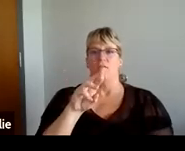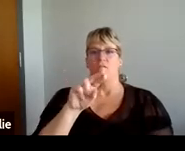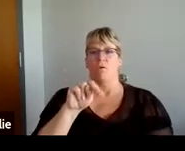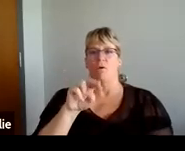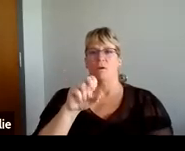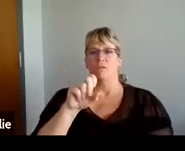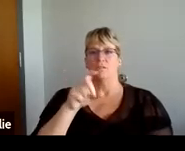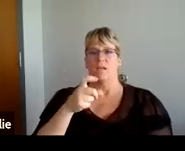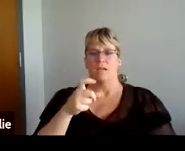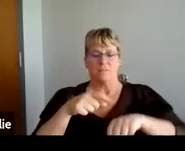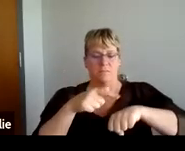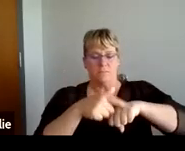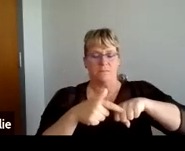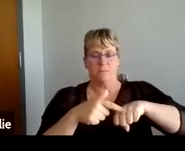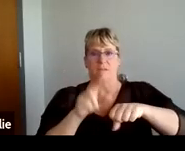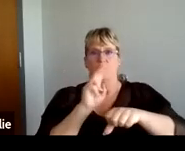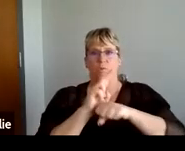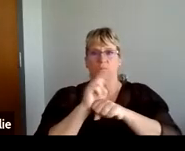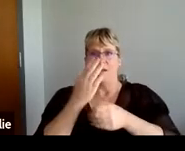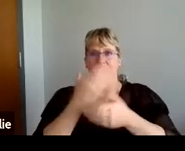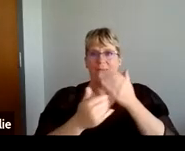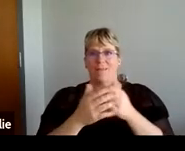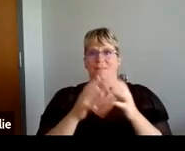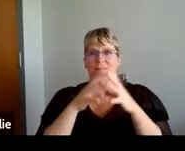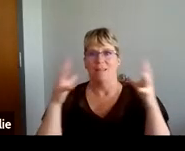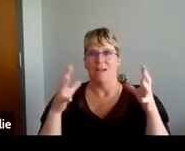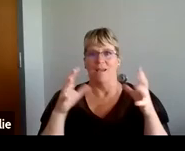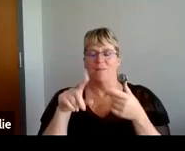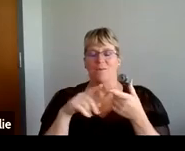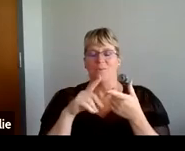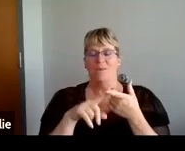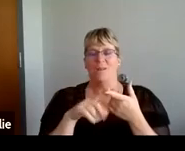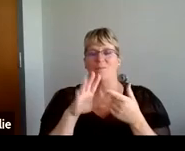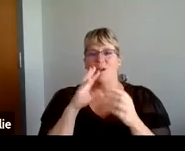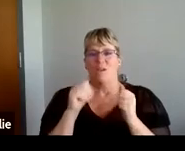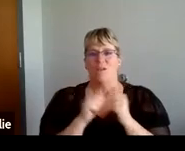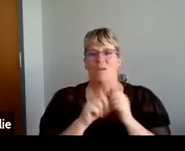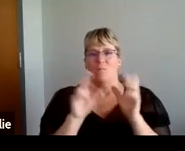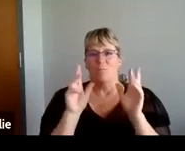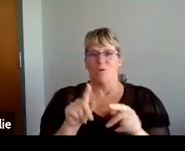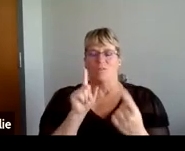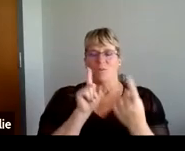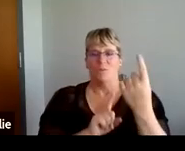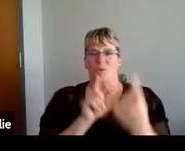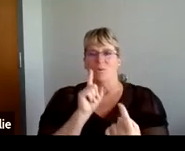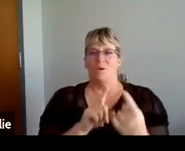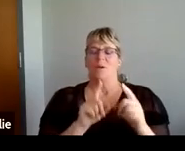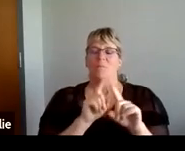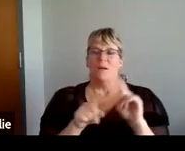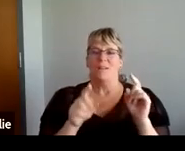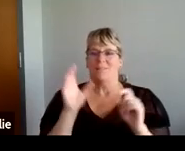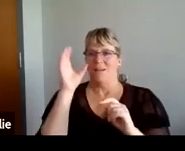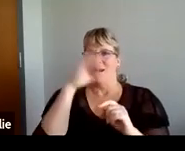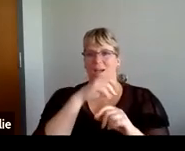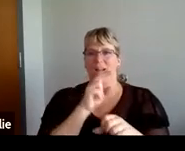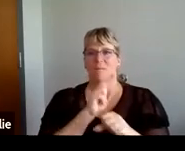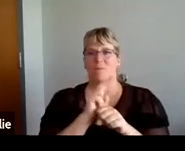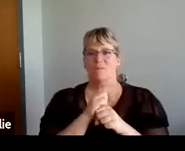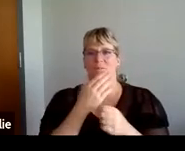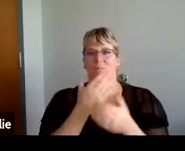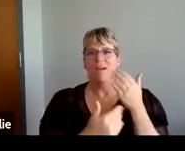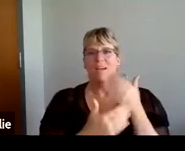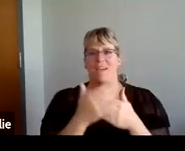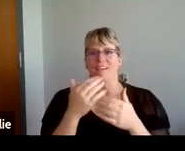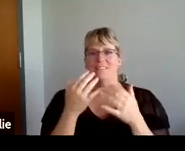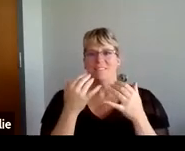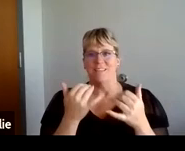I realize I'm using my hands a lot. I do that when I'm up talking in person, and it's a little bit odd because I'm using my hands in terms